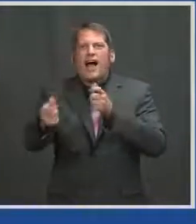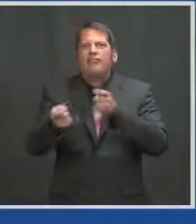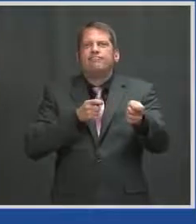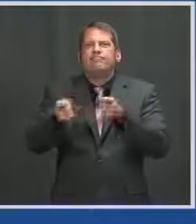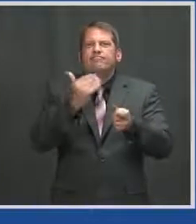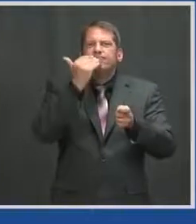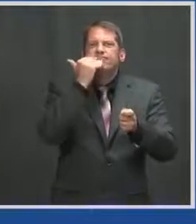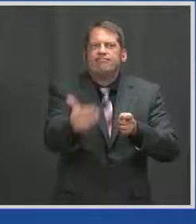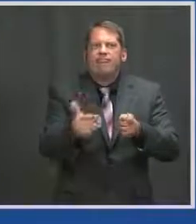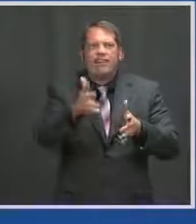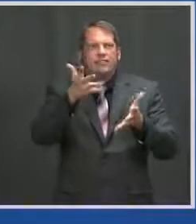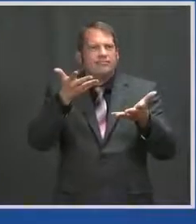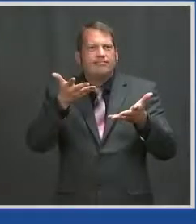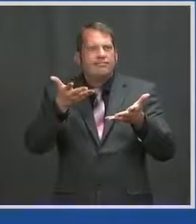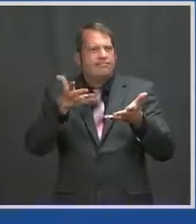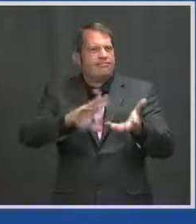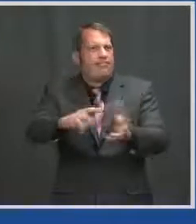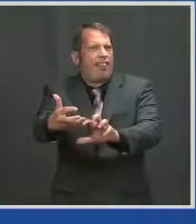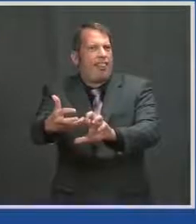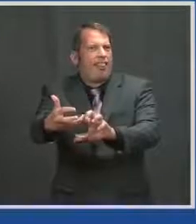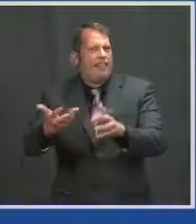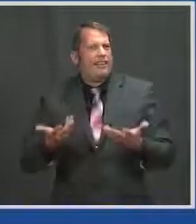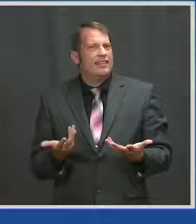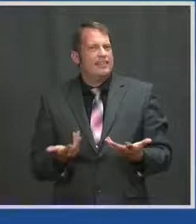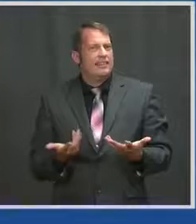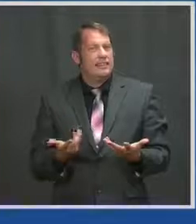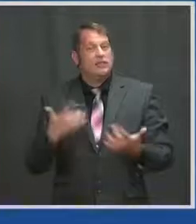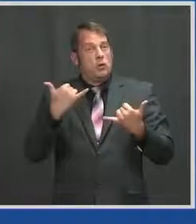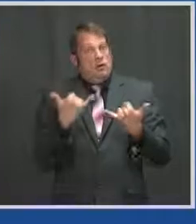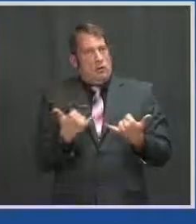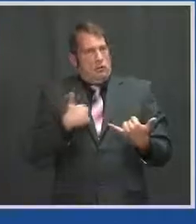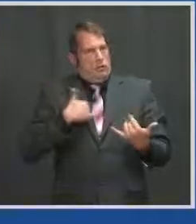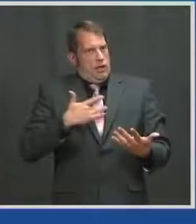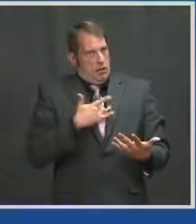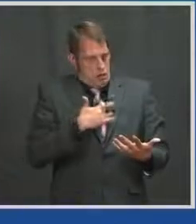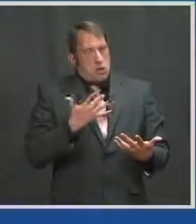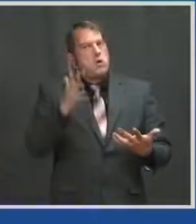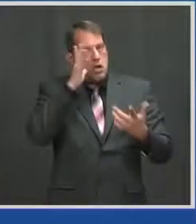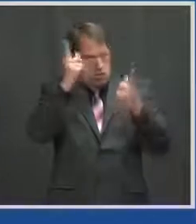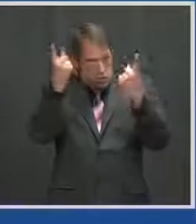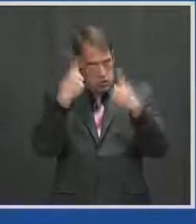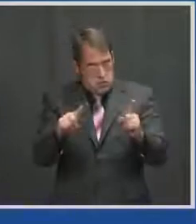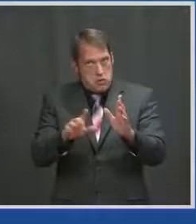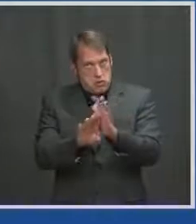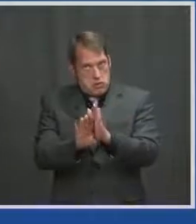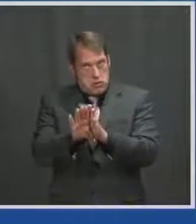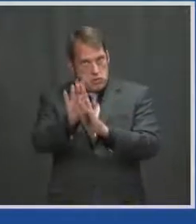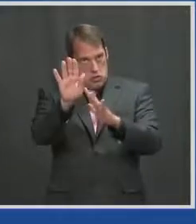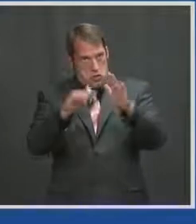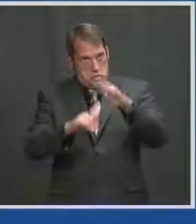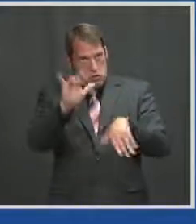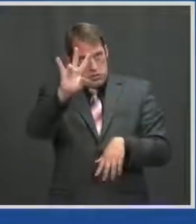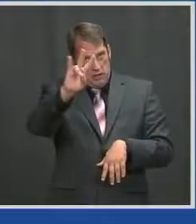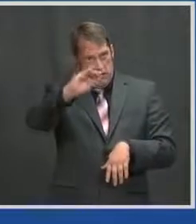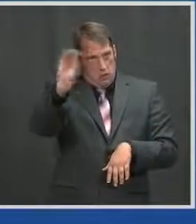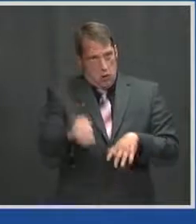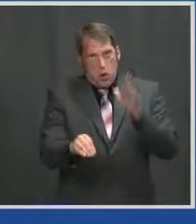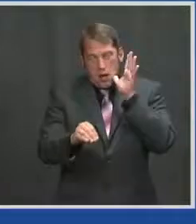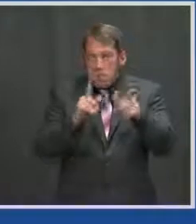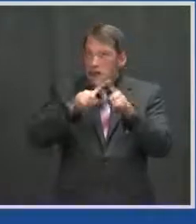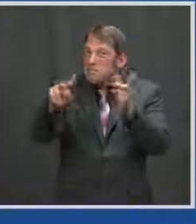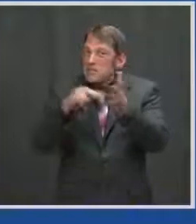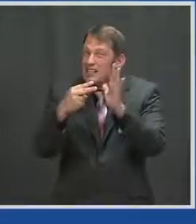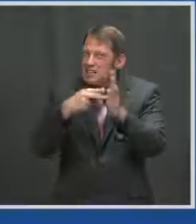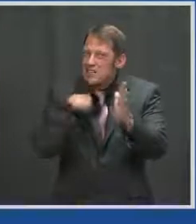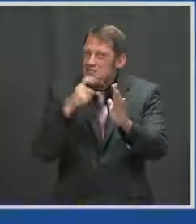work. We're going to get to 70%. But anyway, look, it's also going to take focus, commitment, and time to get the economy moving